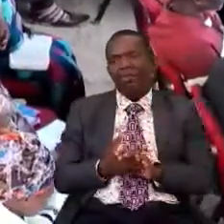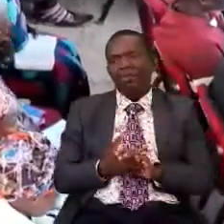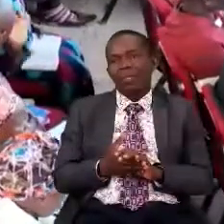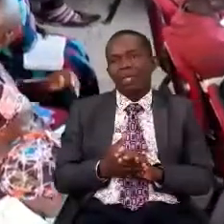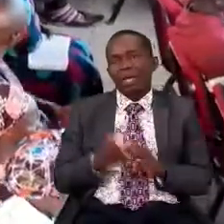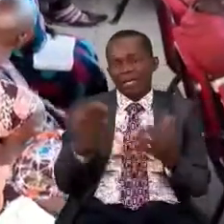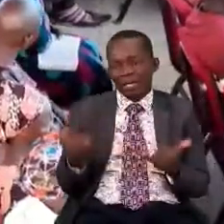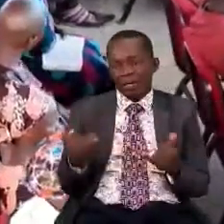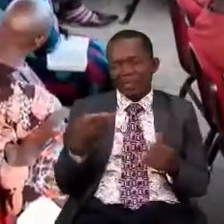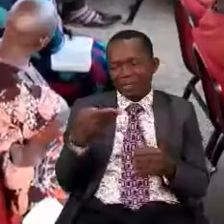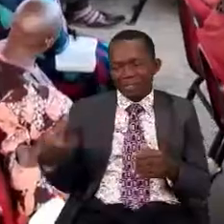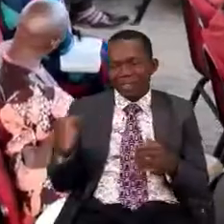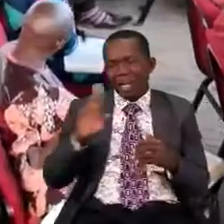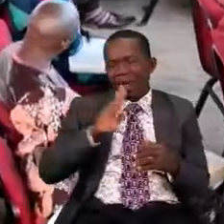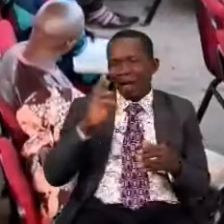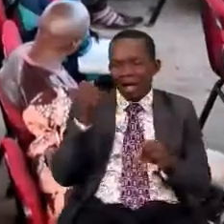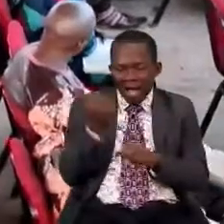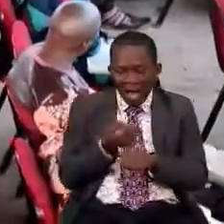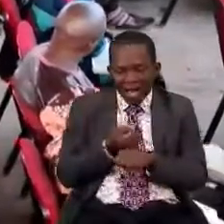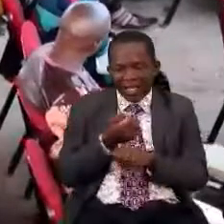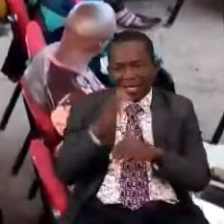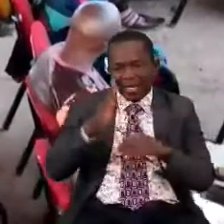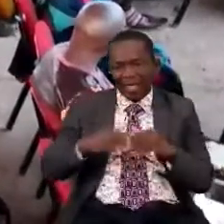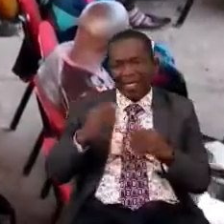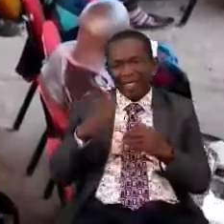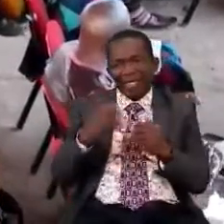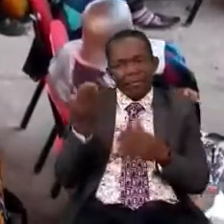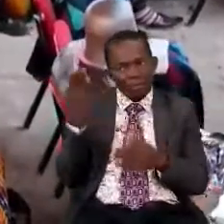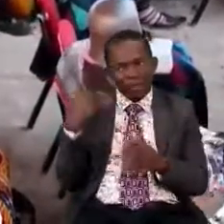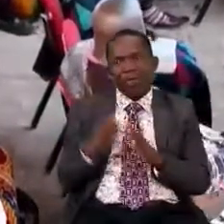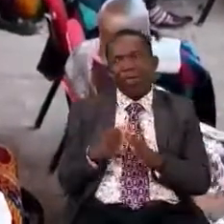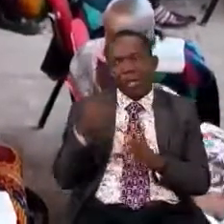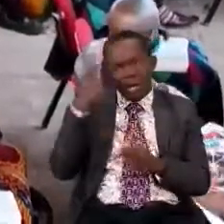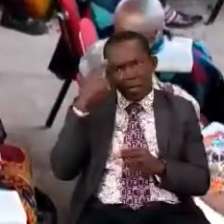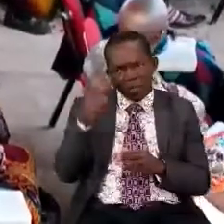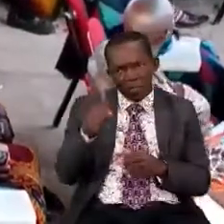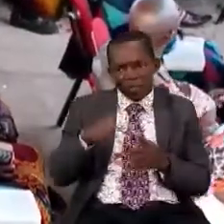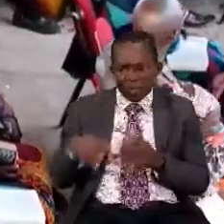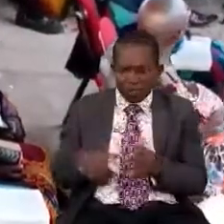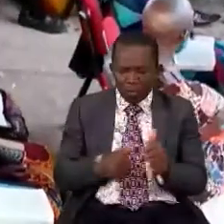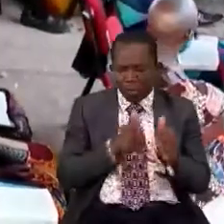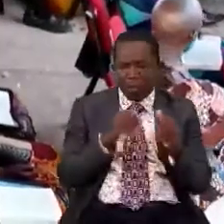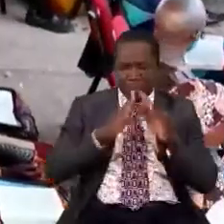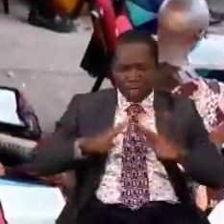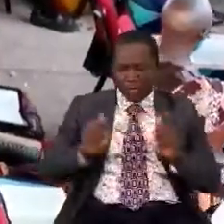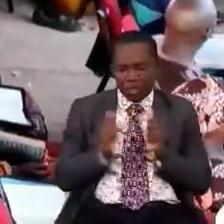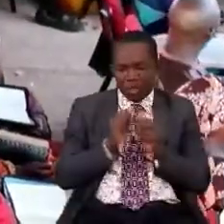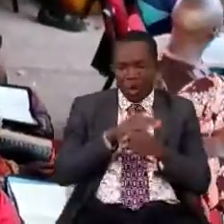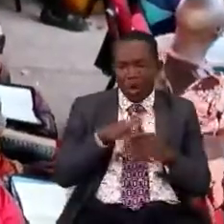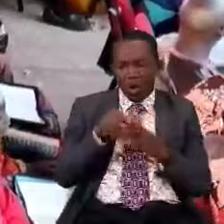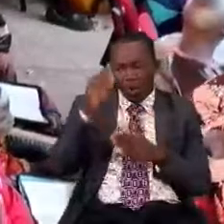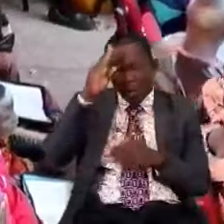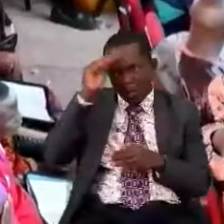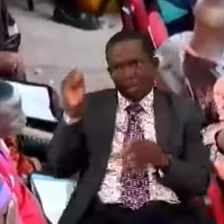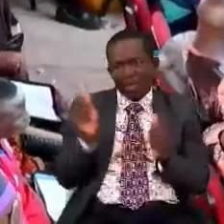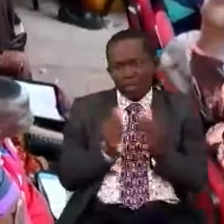without which no man shall see the Lord, you have to be advancing. Your sanctification will not be make-believe sanctification.